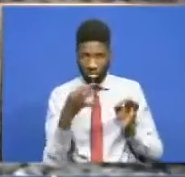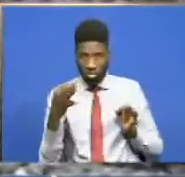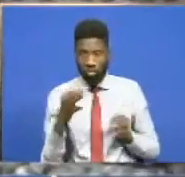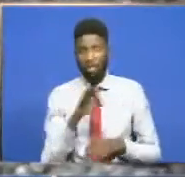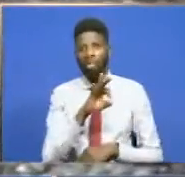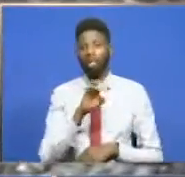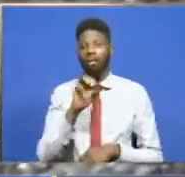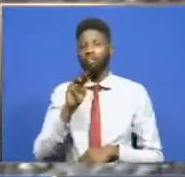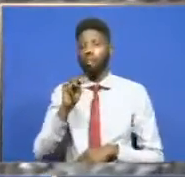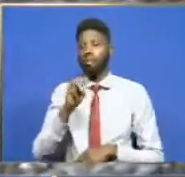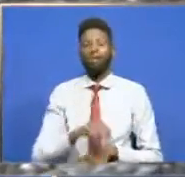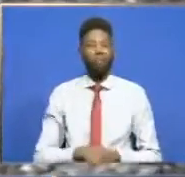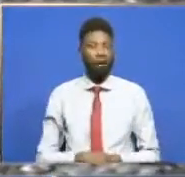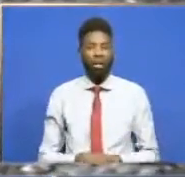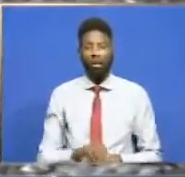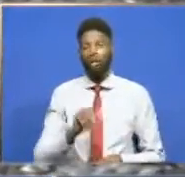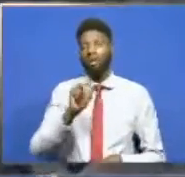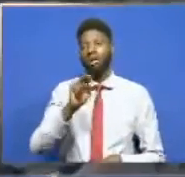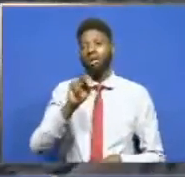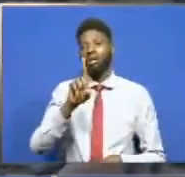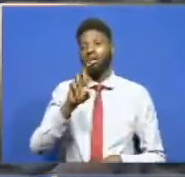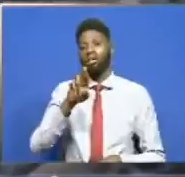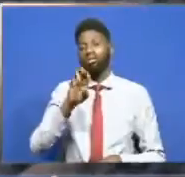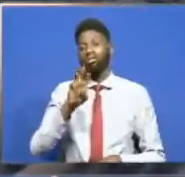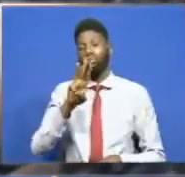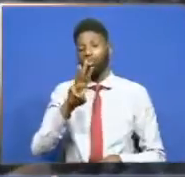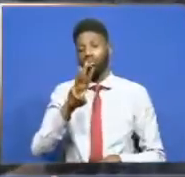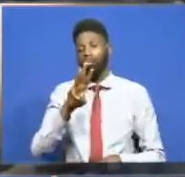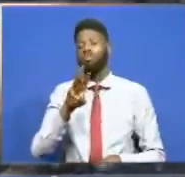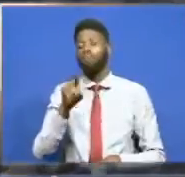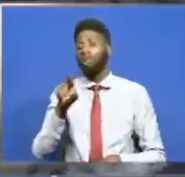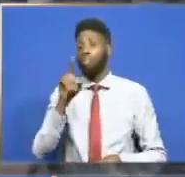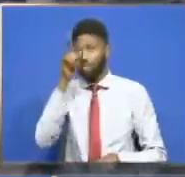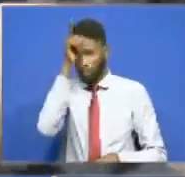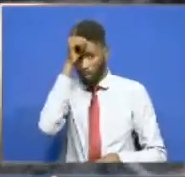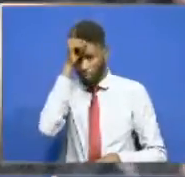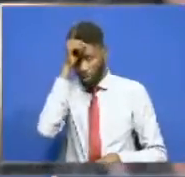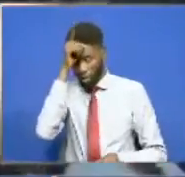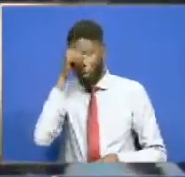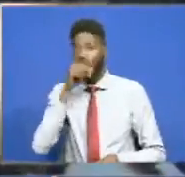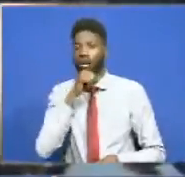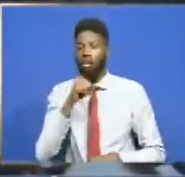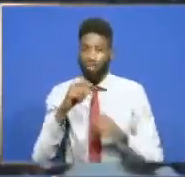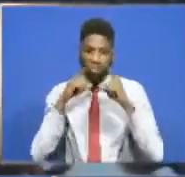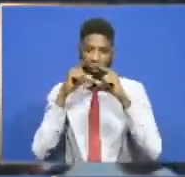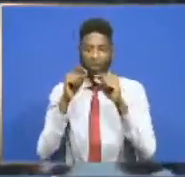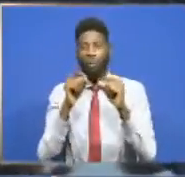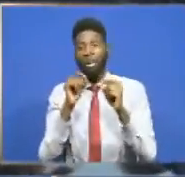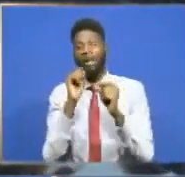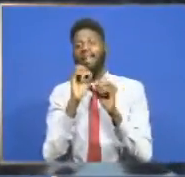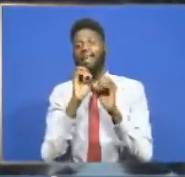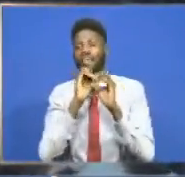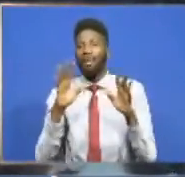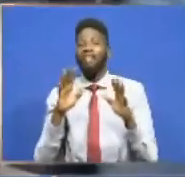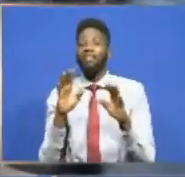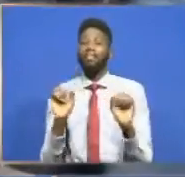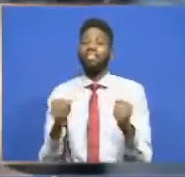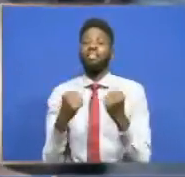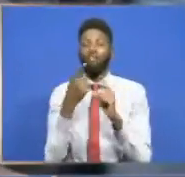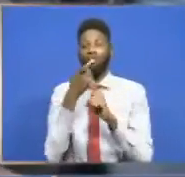According to Andrew Kirui, a village elder, nothing was salvaged from the office despite efforts by residents to extinguish the